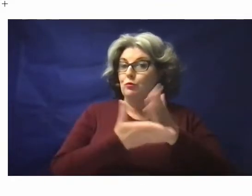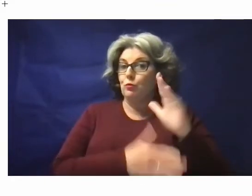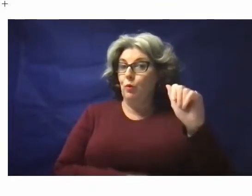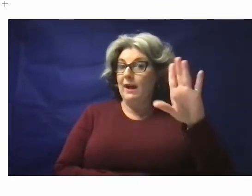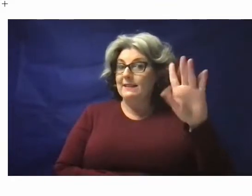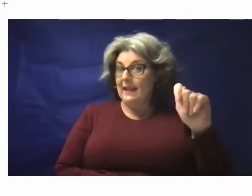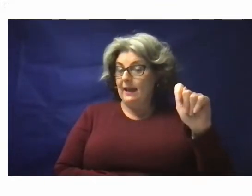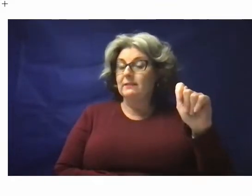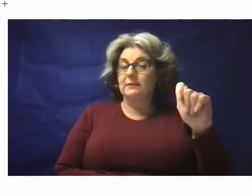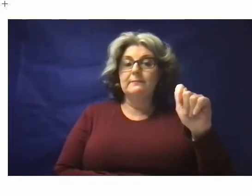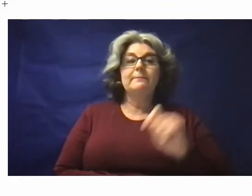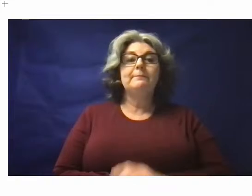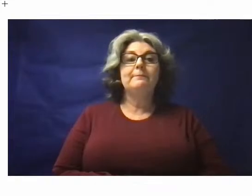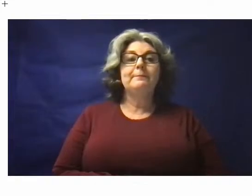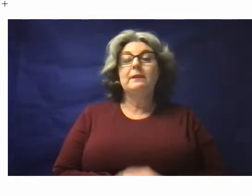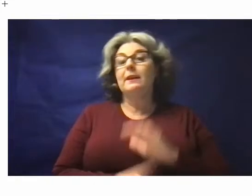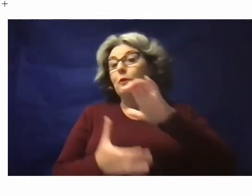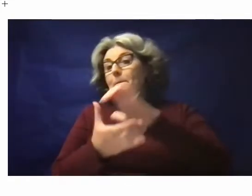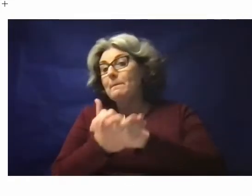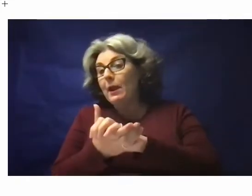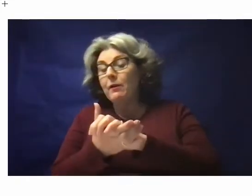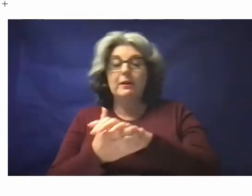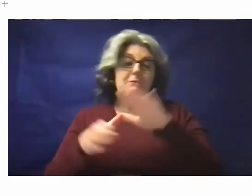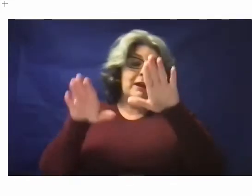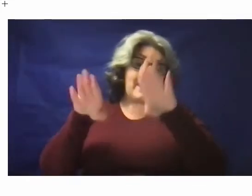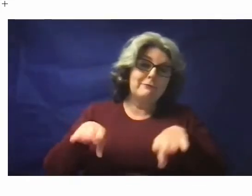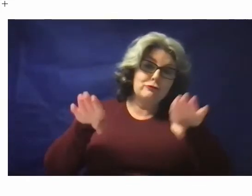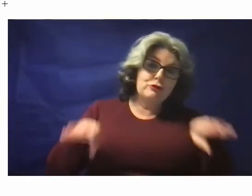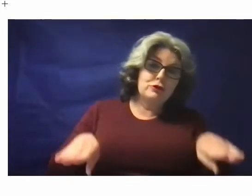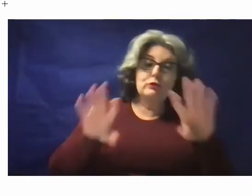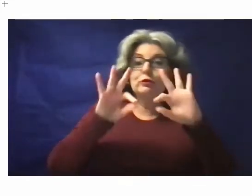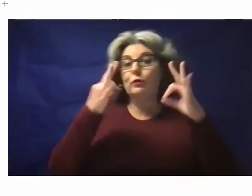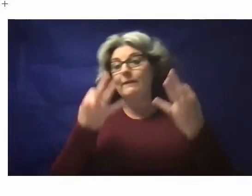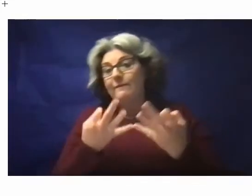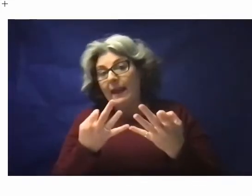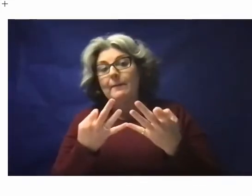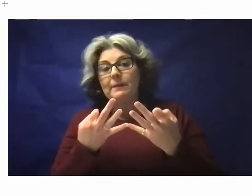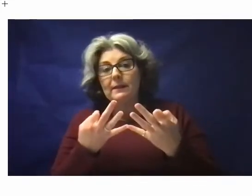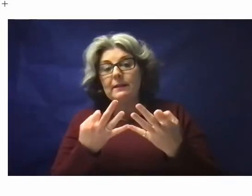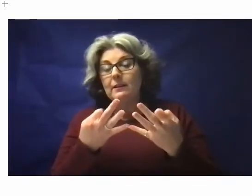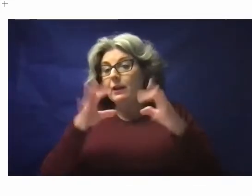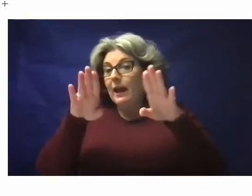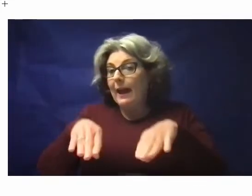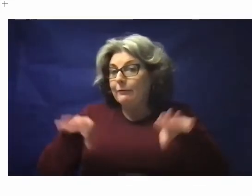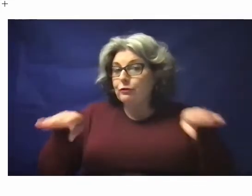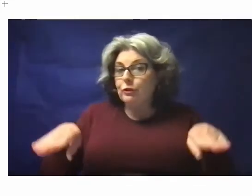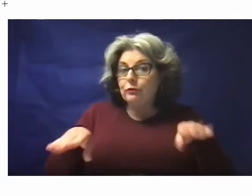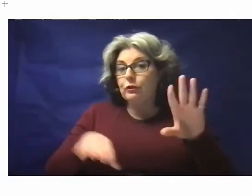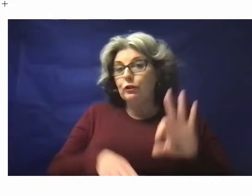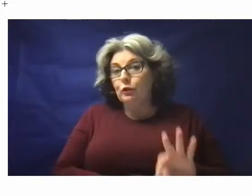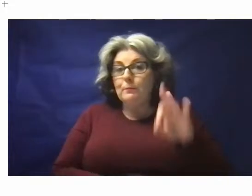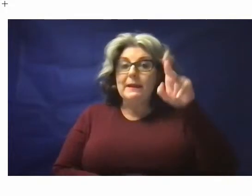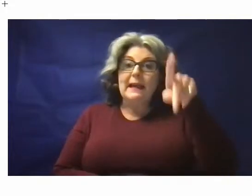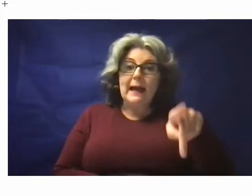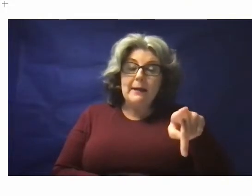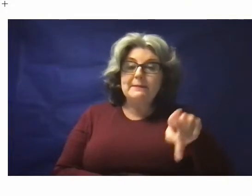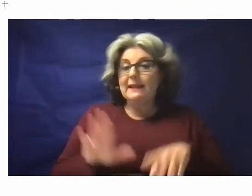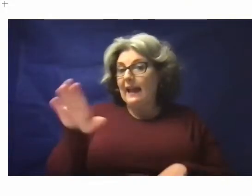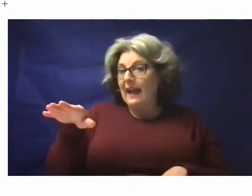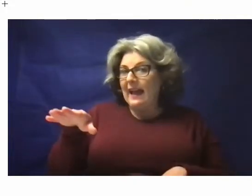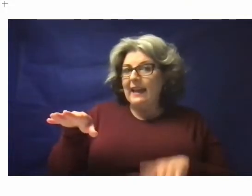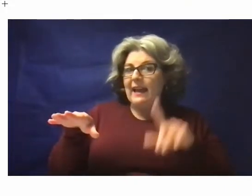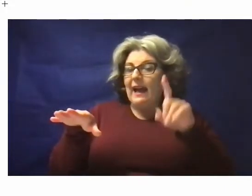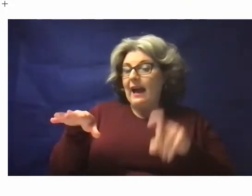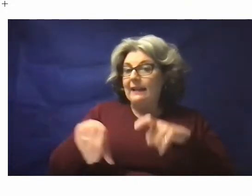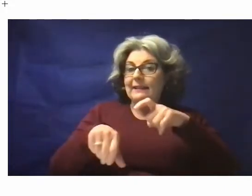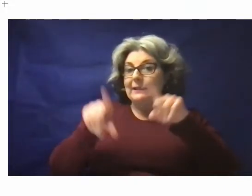if you are married and you have children or a family and you have kids that you need to pick up, you can say, I need my